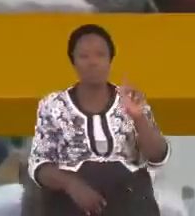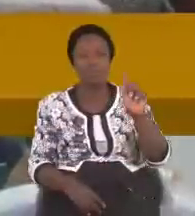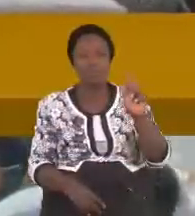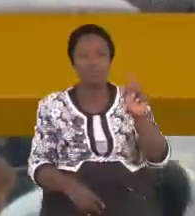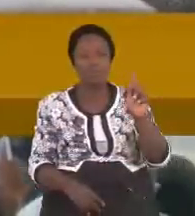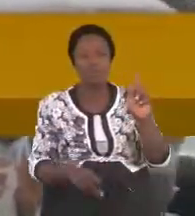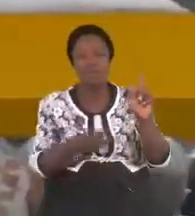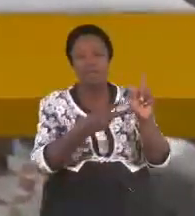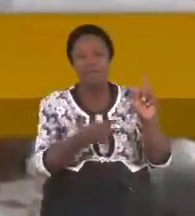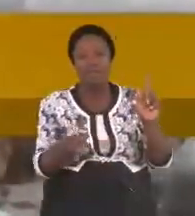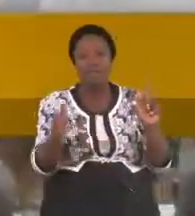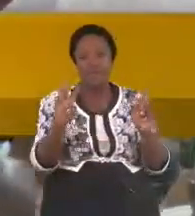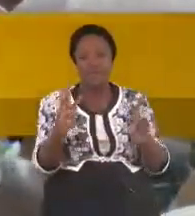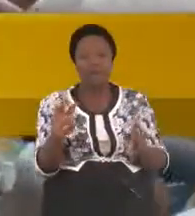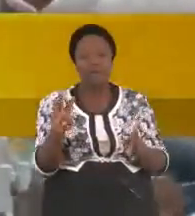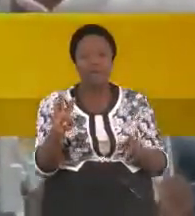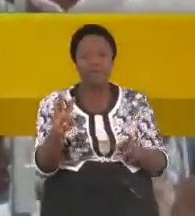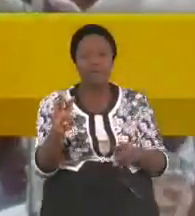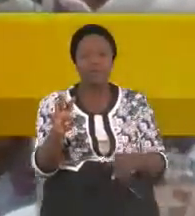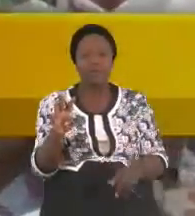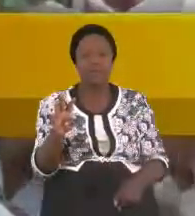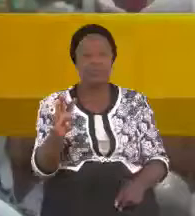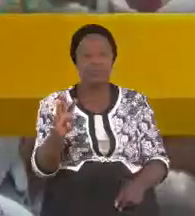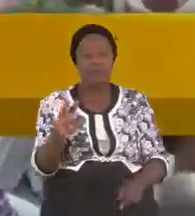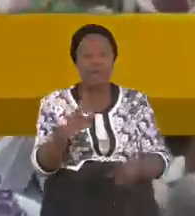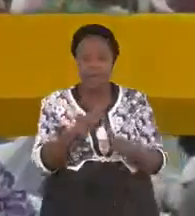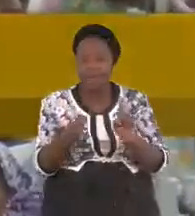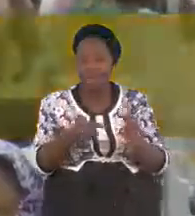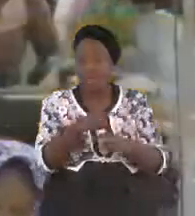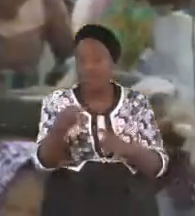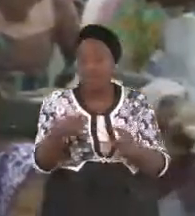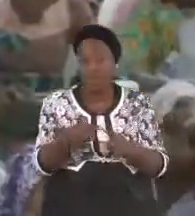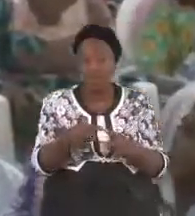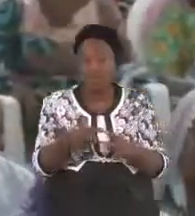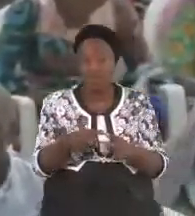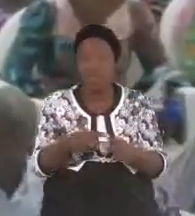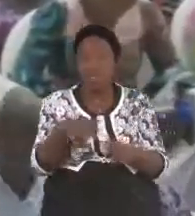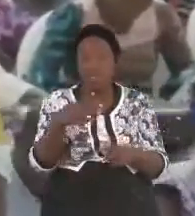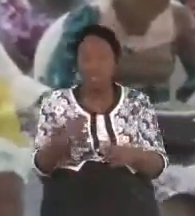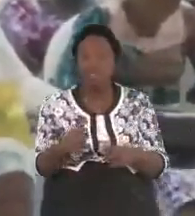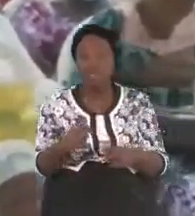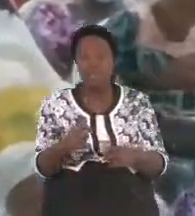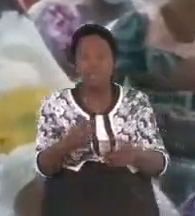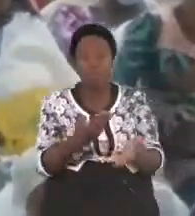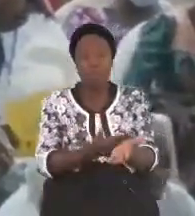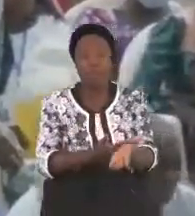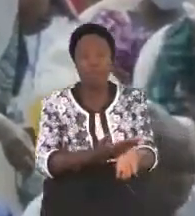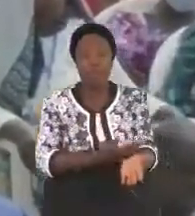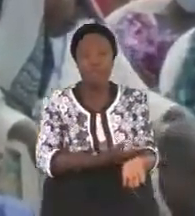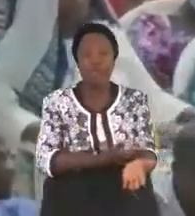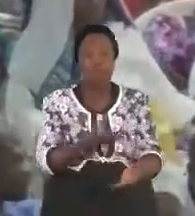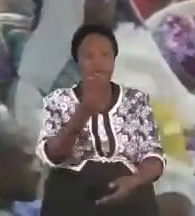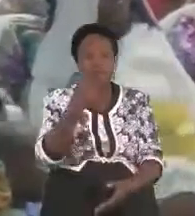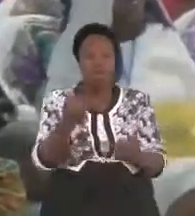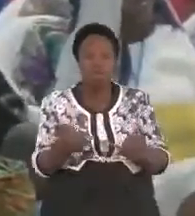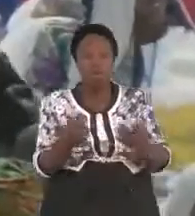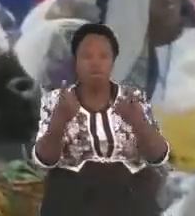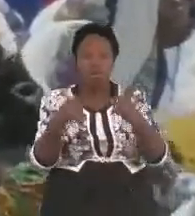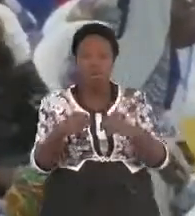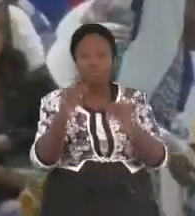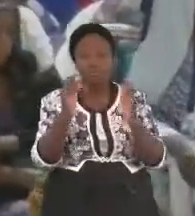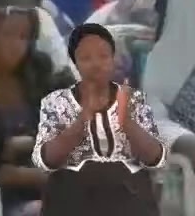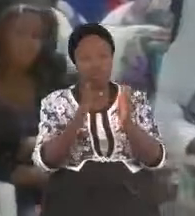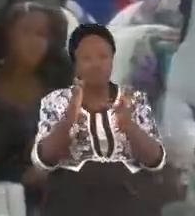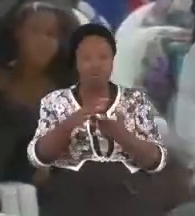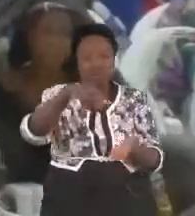21, reading from verse 4. But when the morning was now come, Jesus stood on